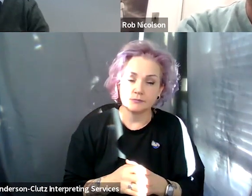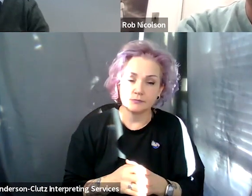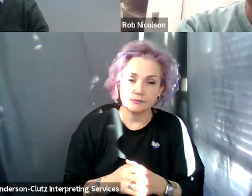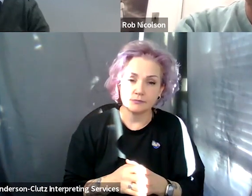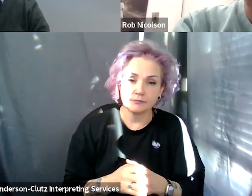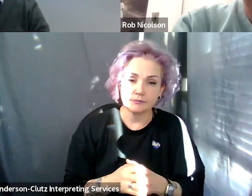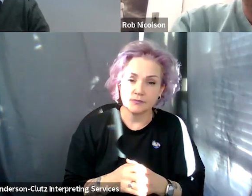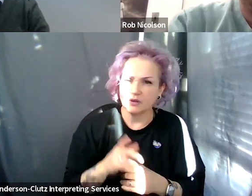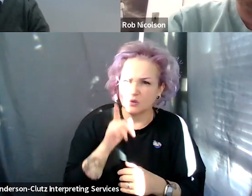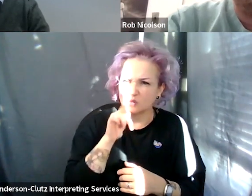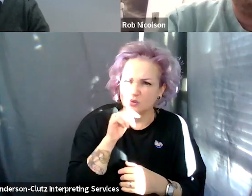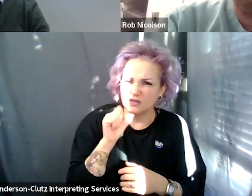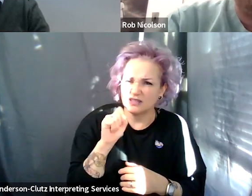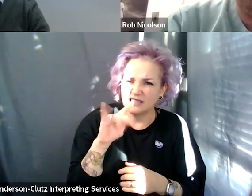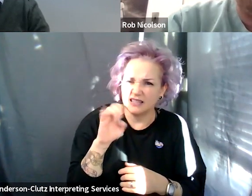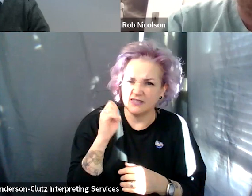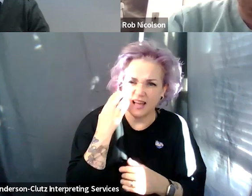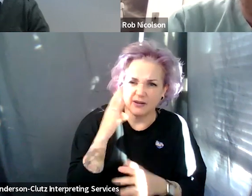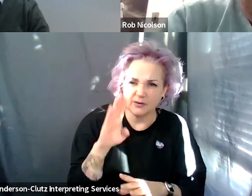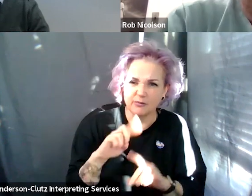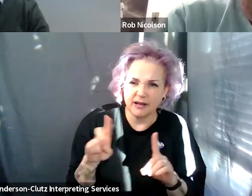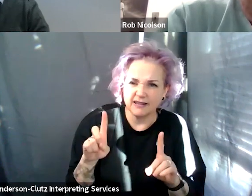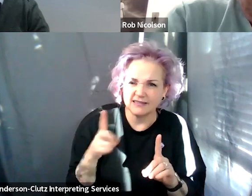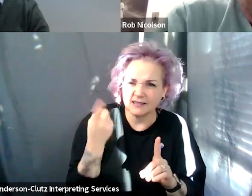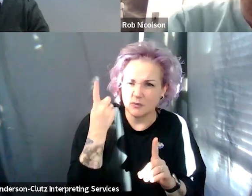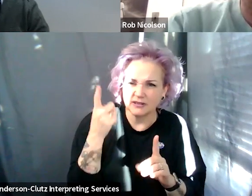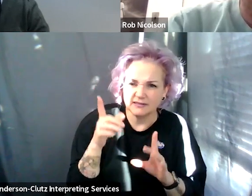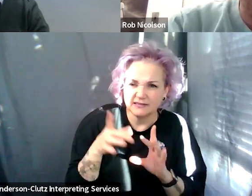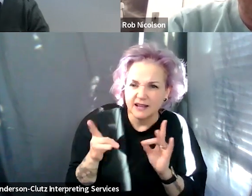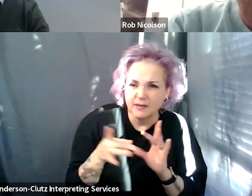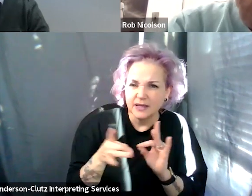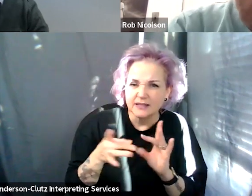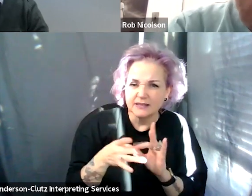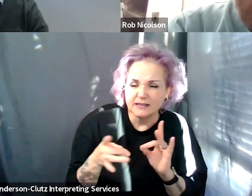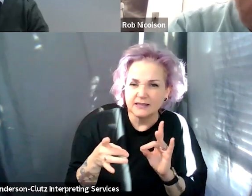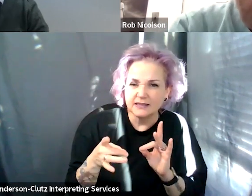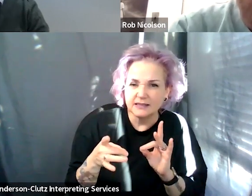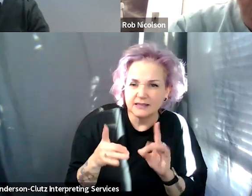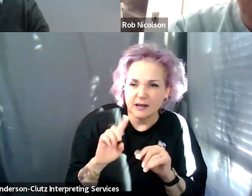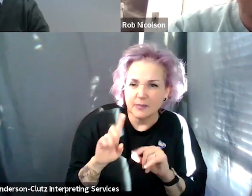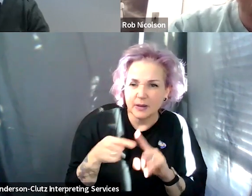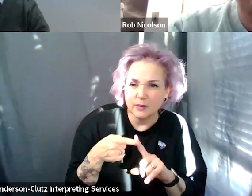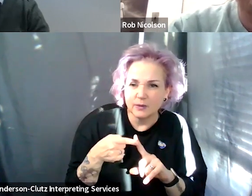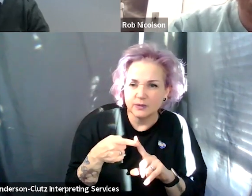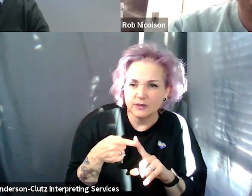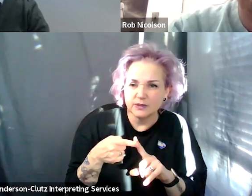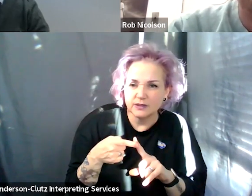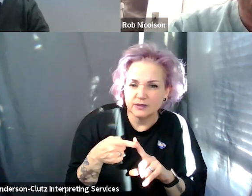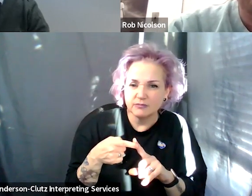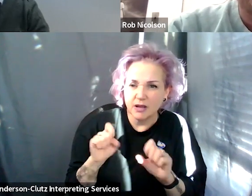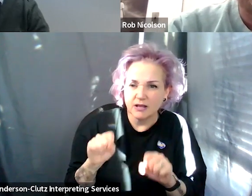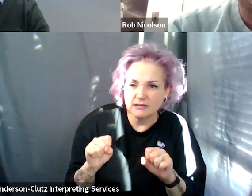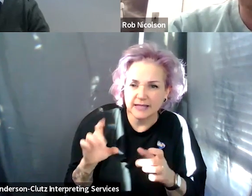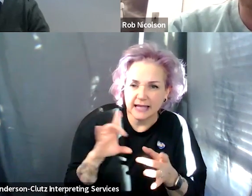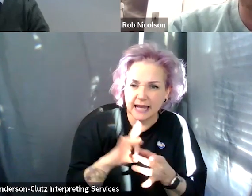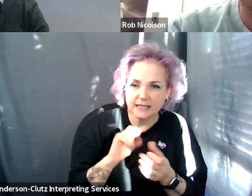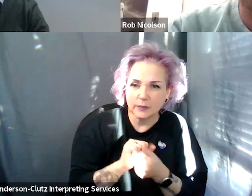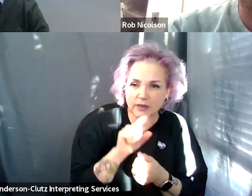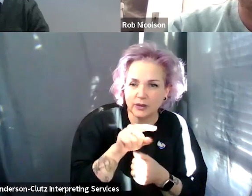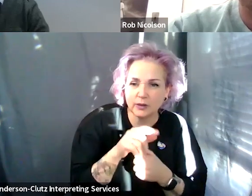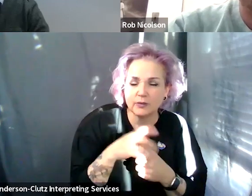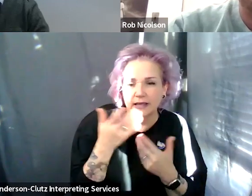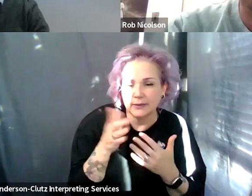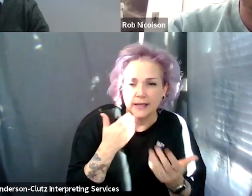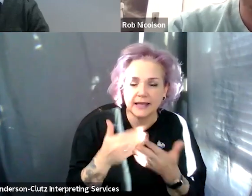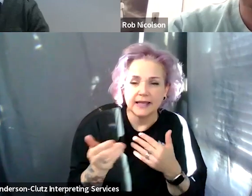fantastic. But was suggesting you should all talk, which is fantastic. That's what we hope to encourage by these kinds of presentations. Yes, Faraj,